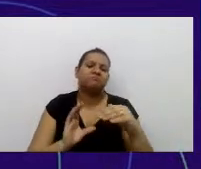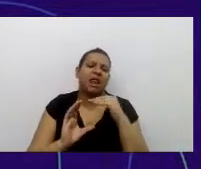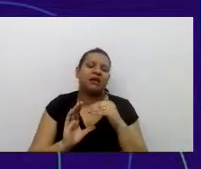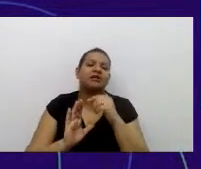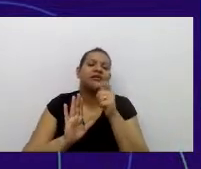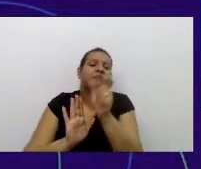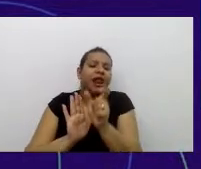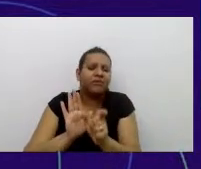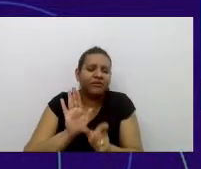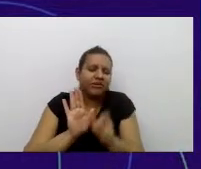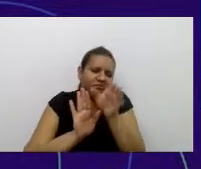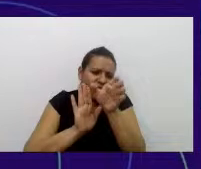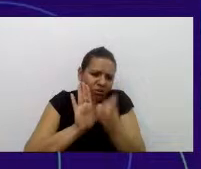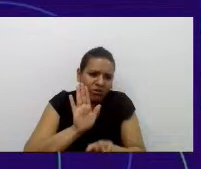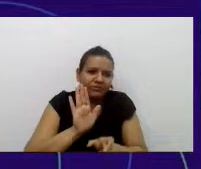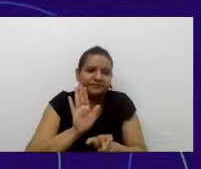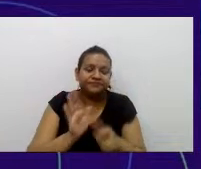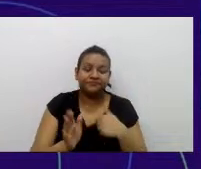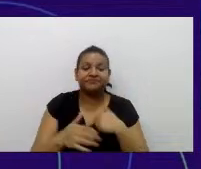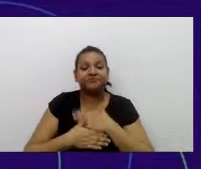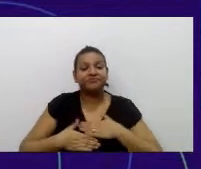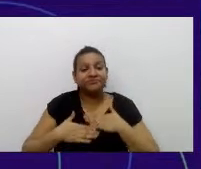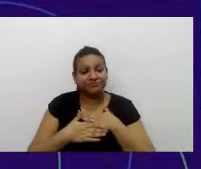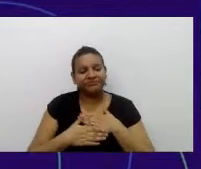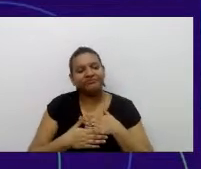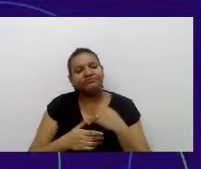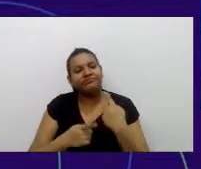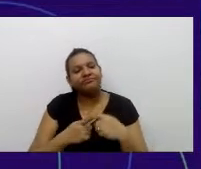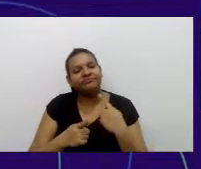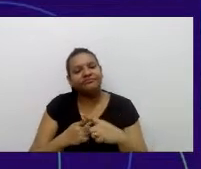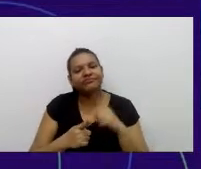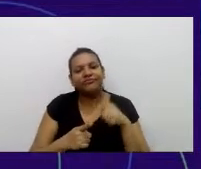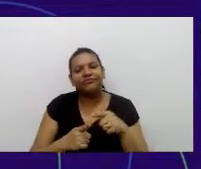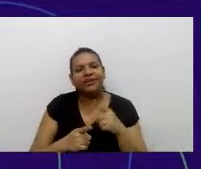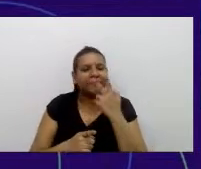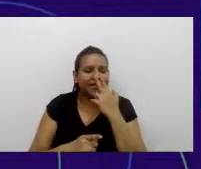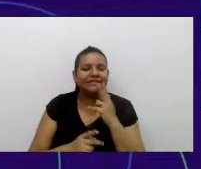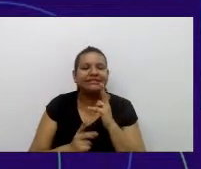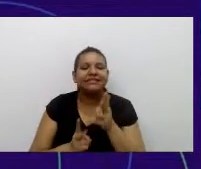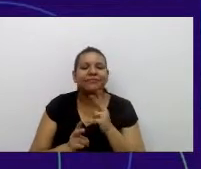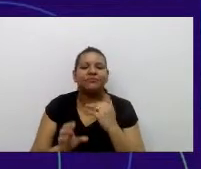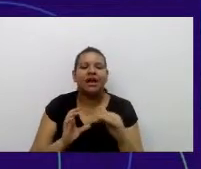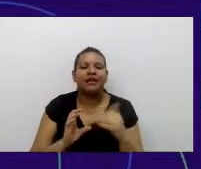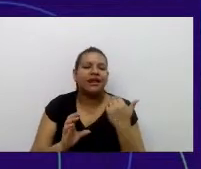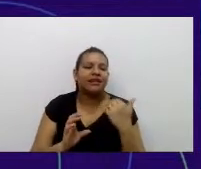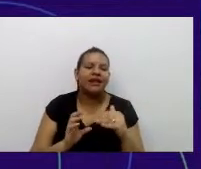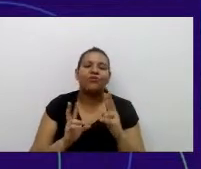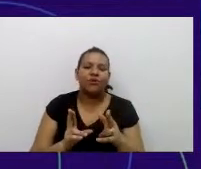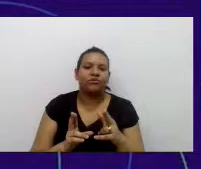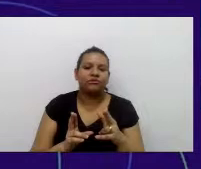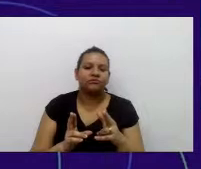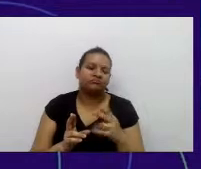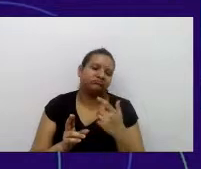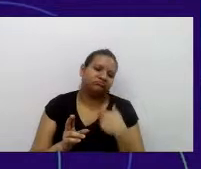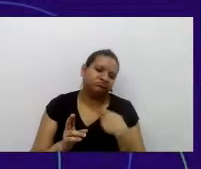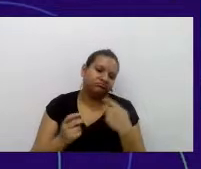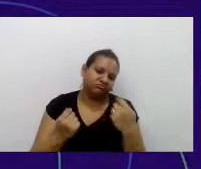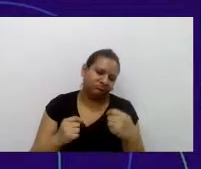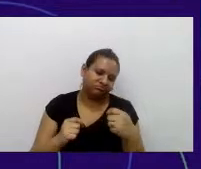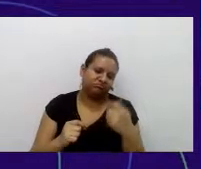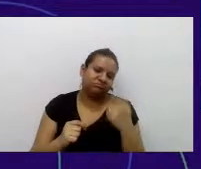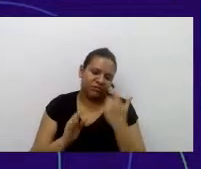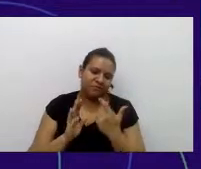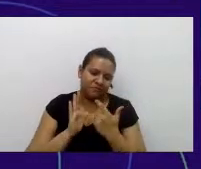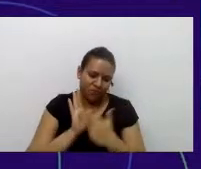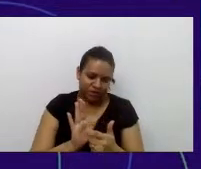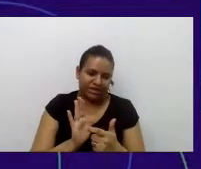continuous dialogue. So you cannot see it on the screen here. We will need like 5 screenshots. But the next step is, after these